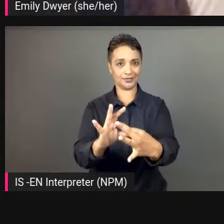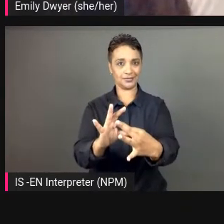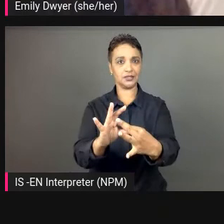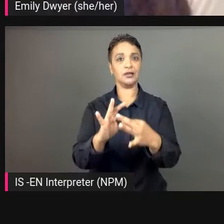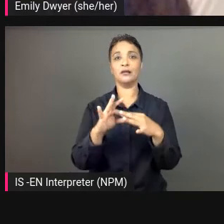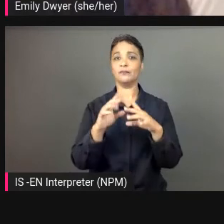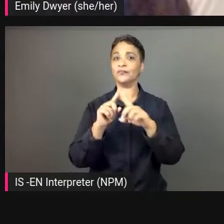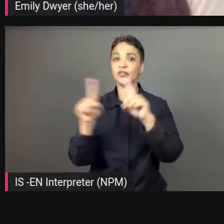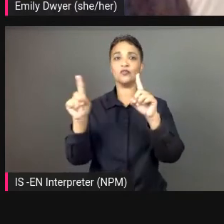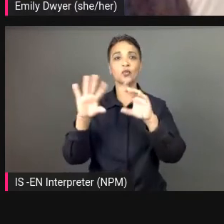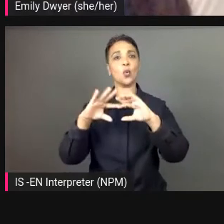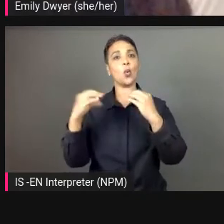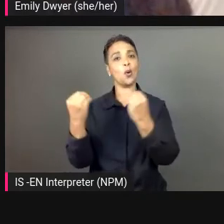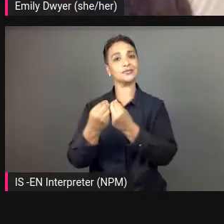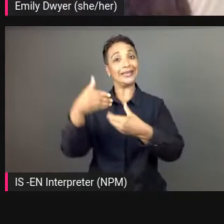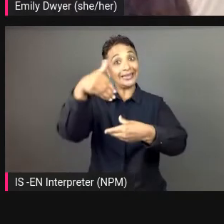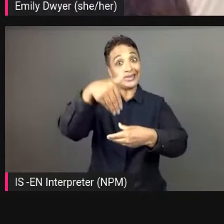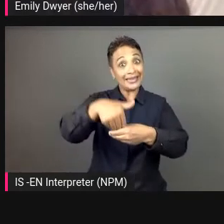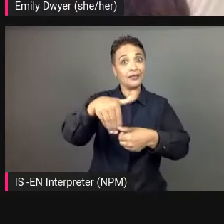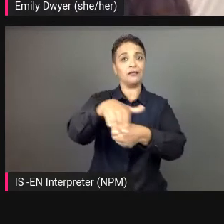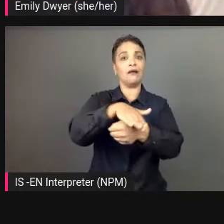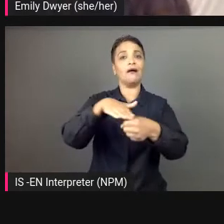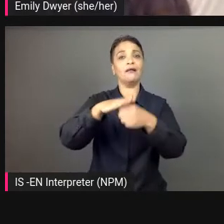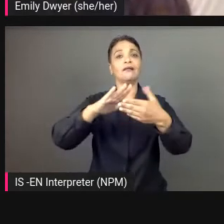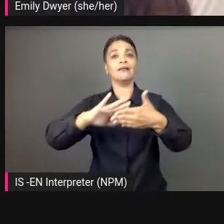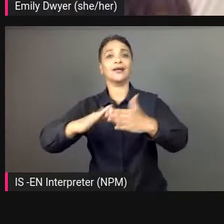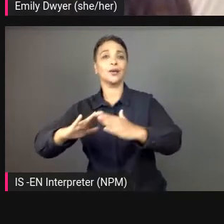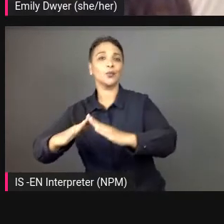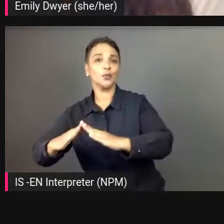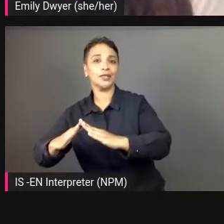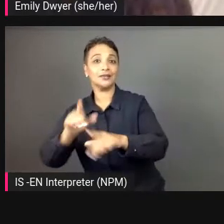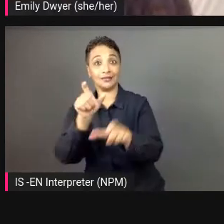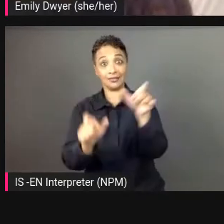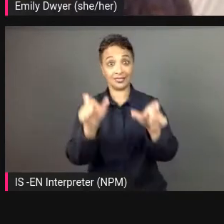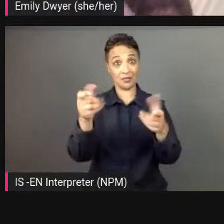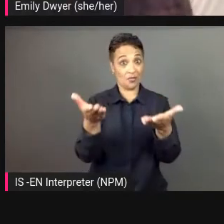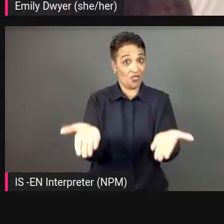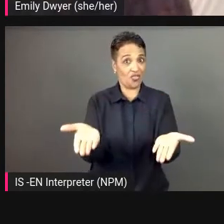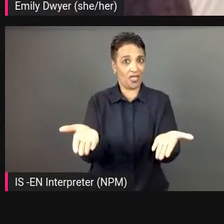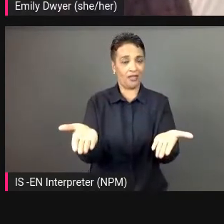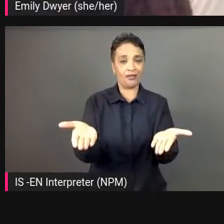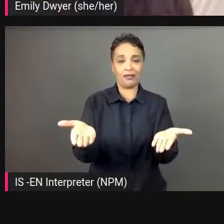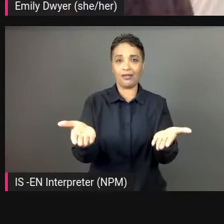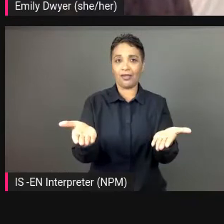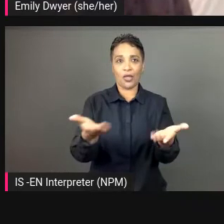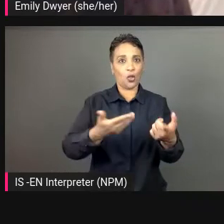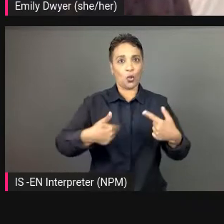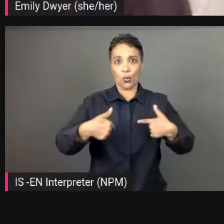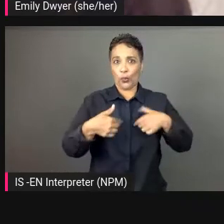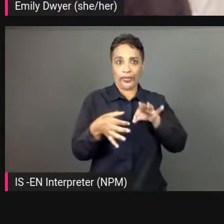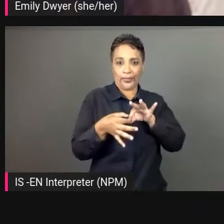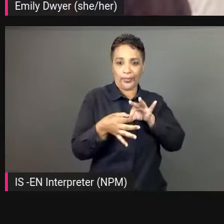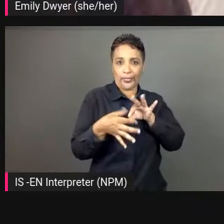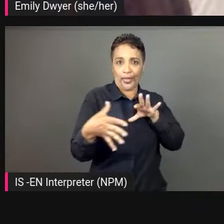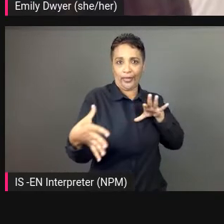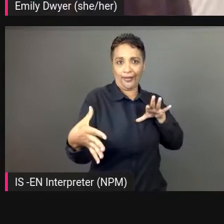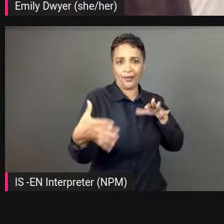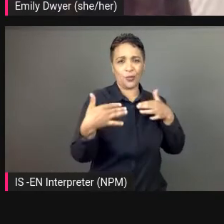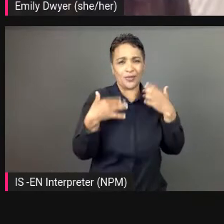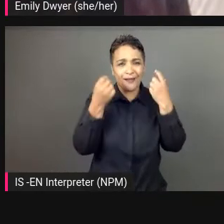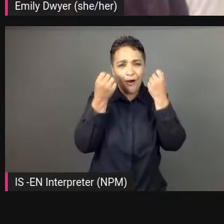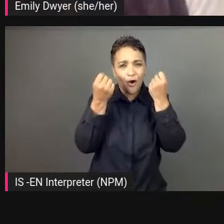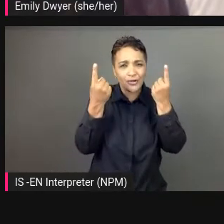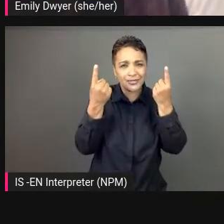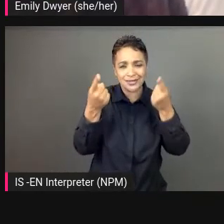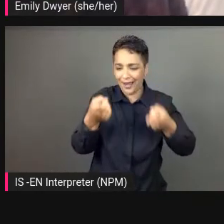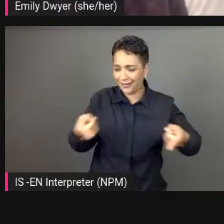within communities with people means that, you know, we don't have that sense of connection. We don't have the understanding that then would allow